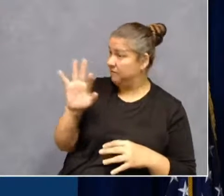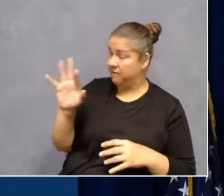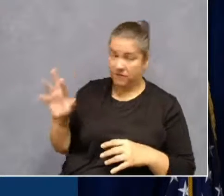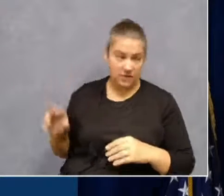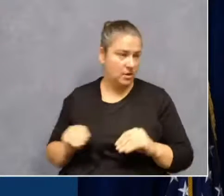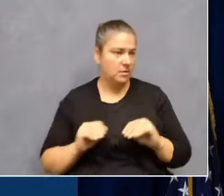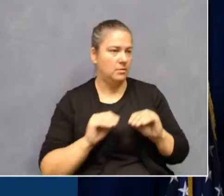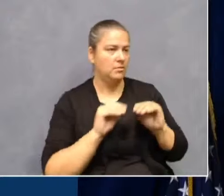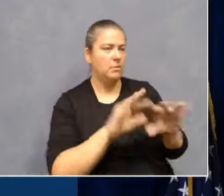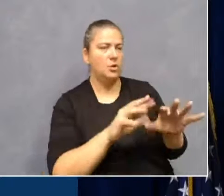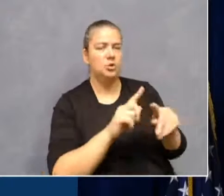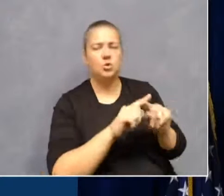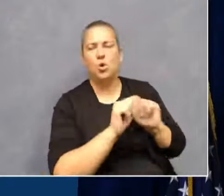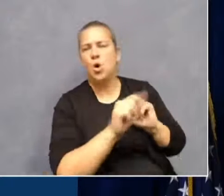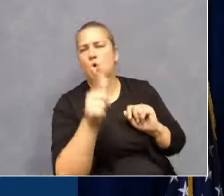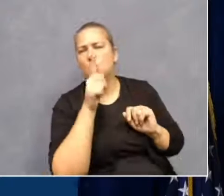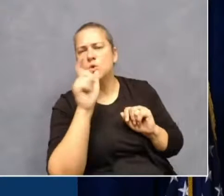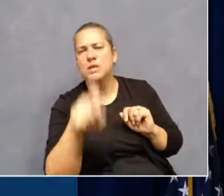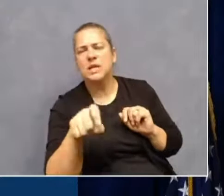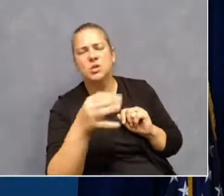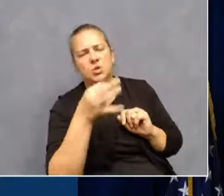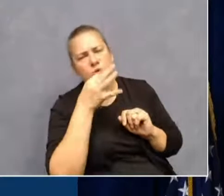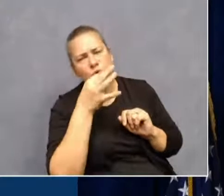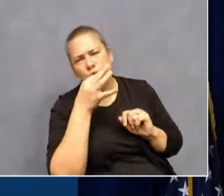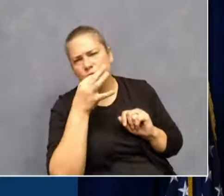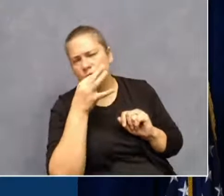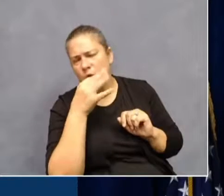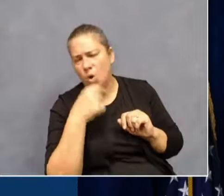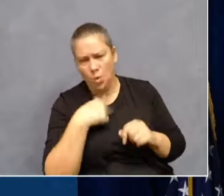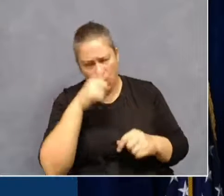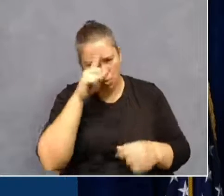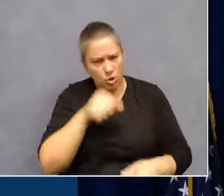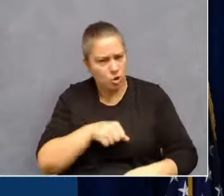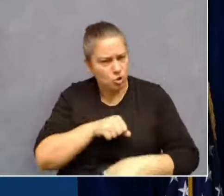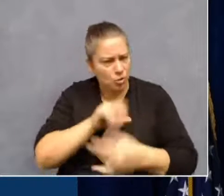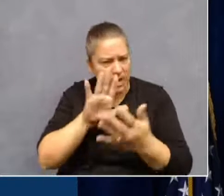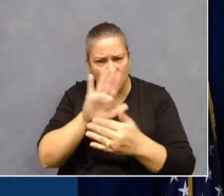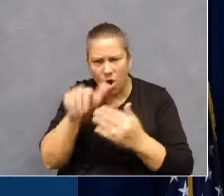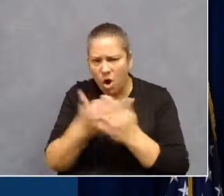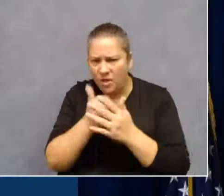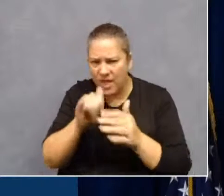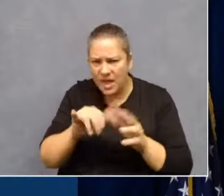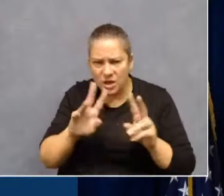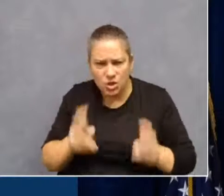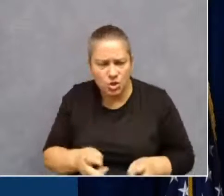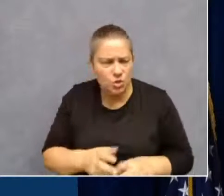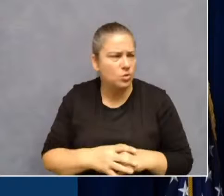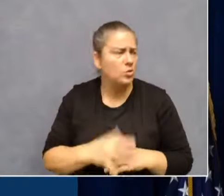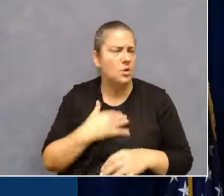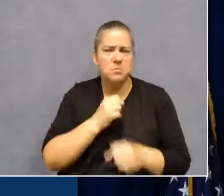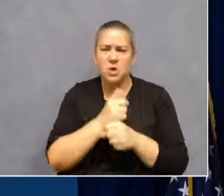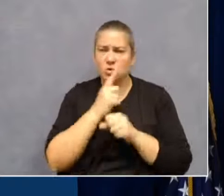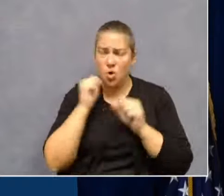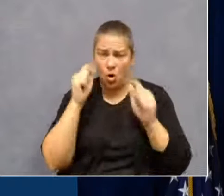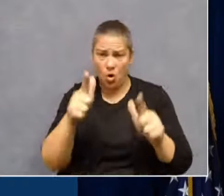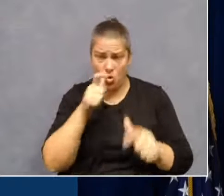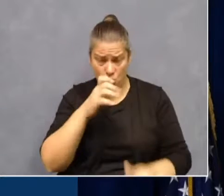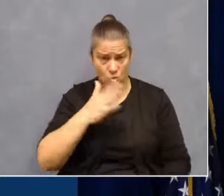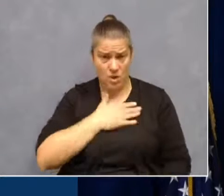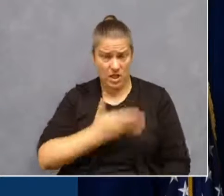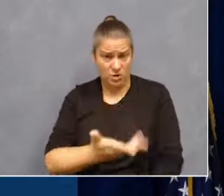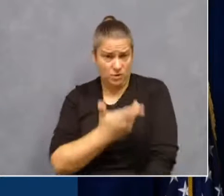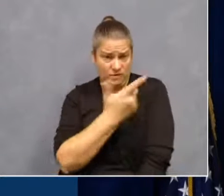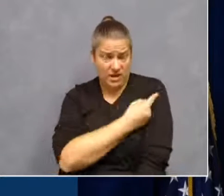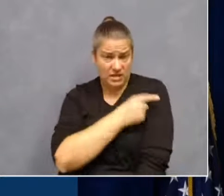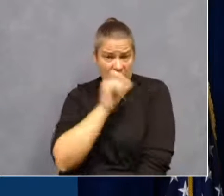to address all these logistical issues and to make sure that everybody who's willing to get vaccinated, if it's safe, will get it